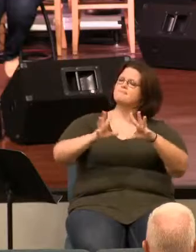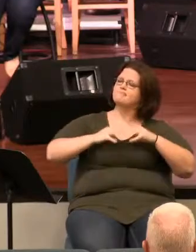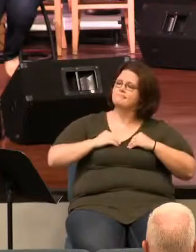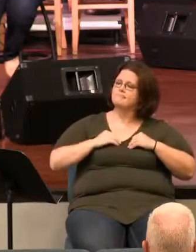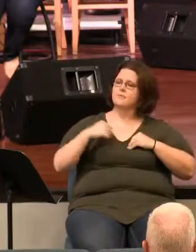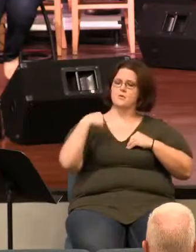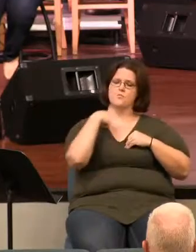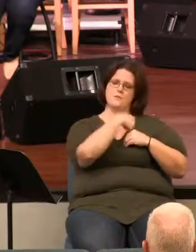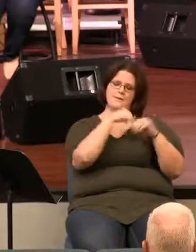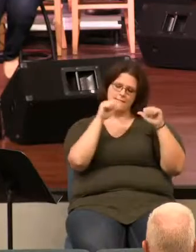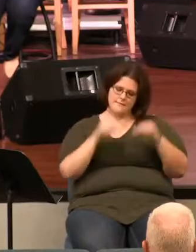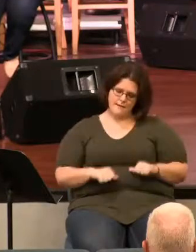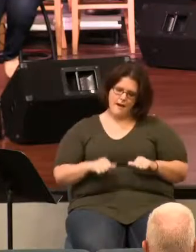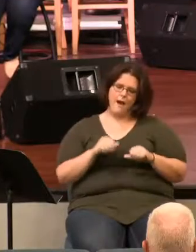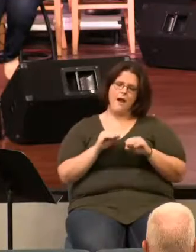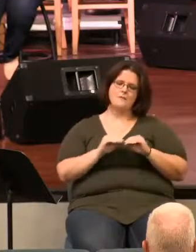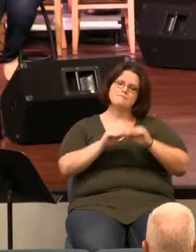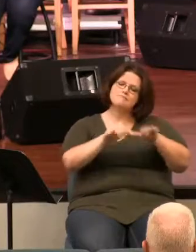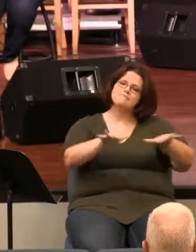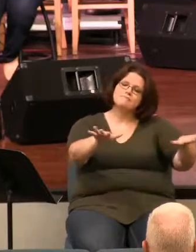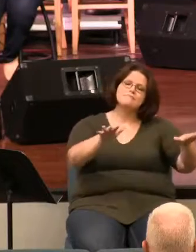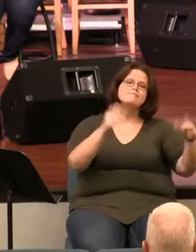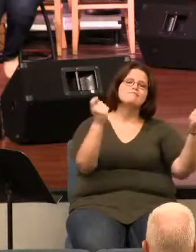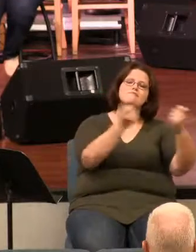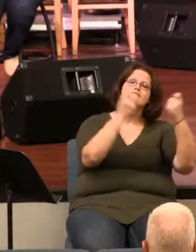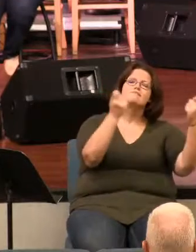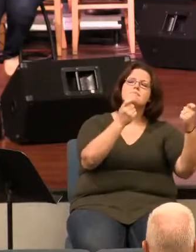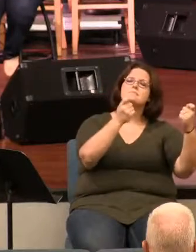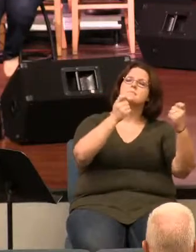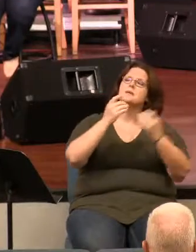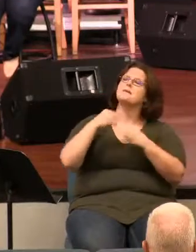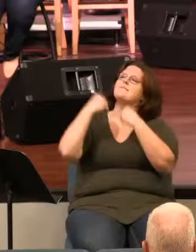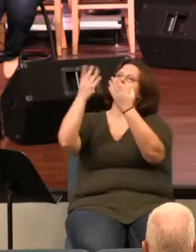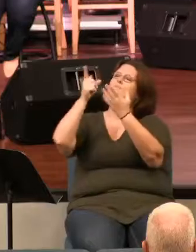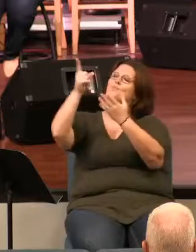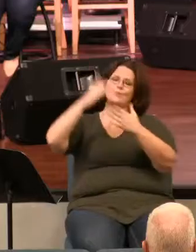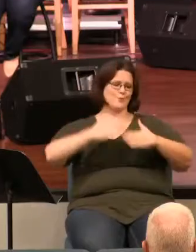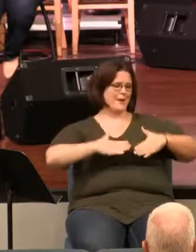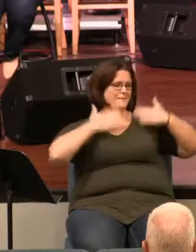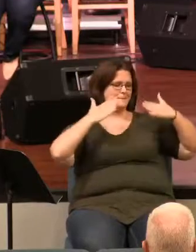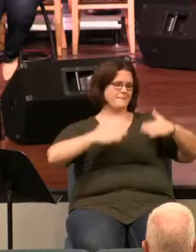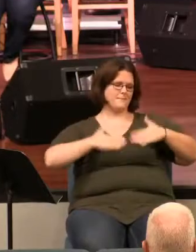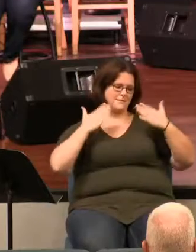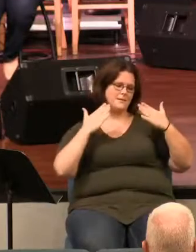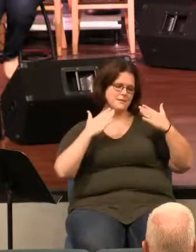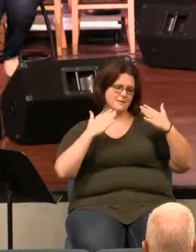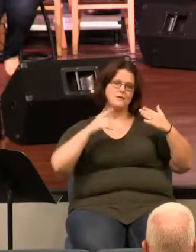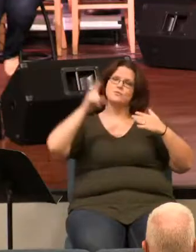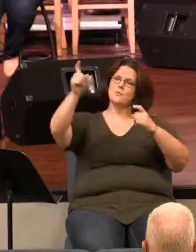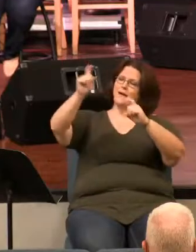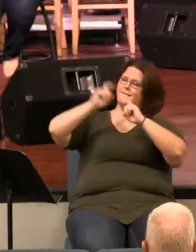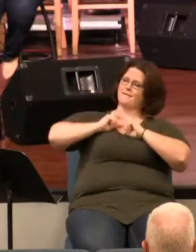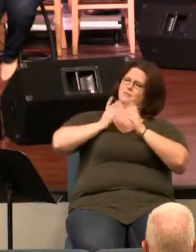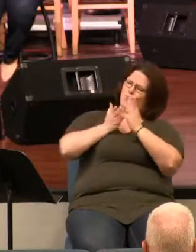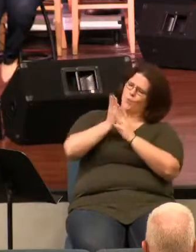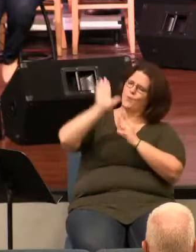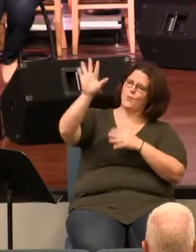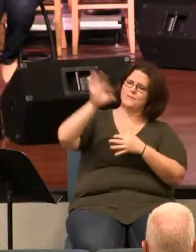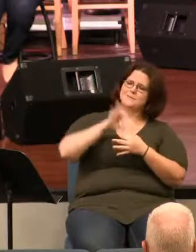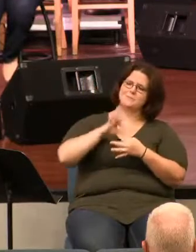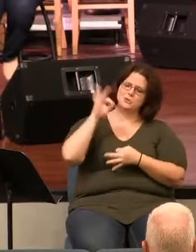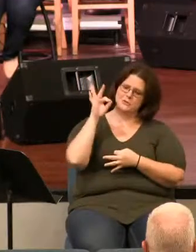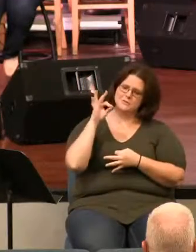that we actually can bring you joy. And you give us your joy as a gift of the Spirit. And so, Father, we just want to worship you